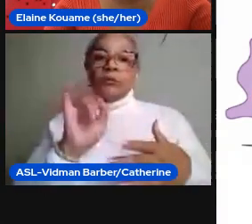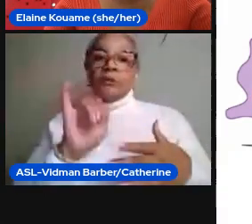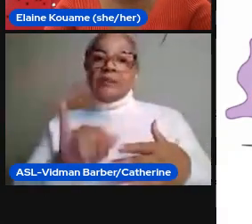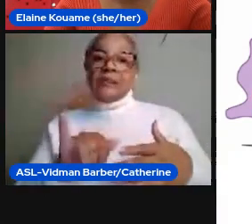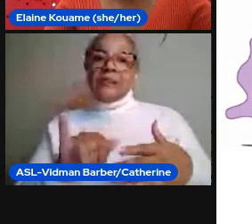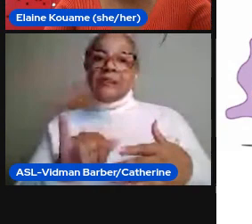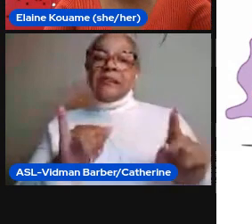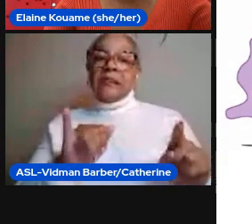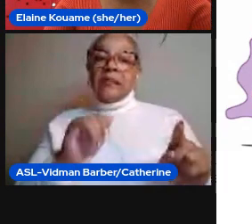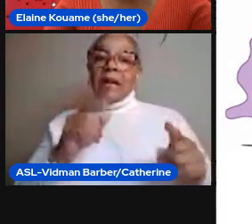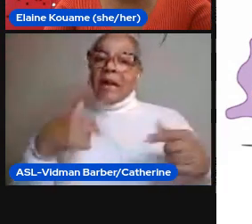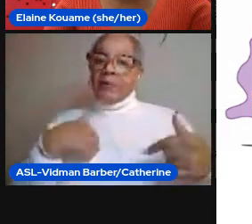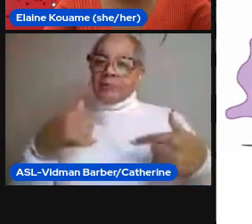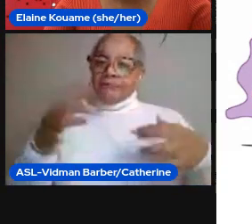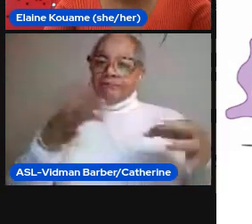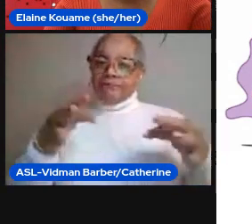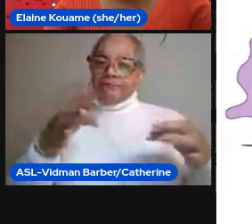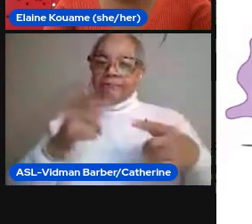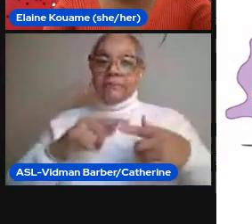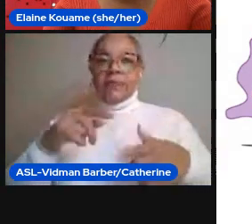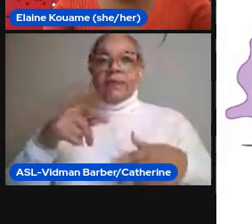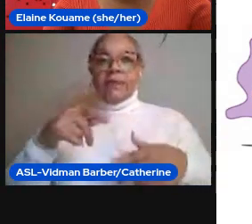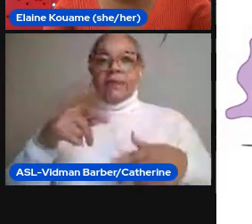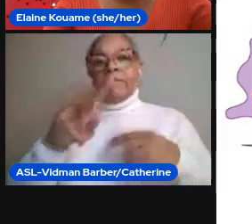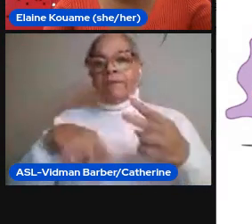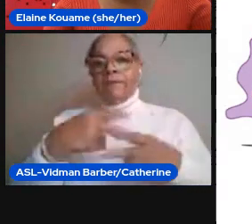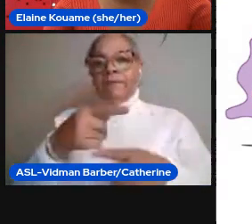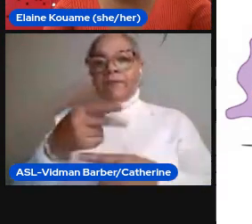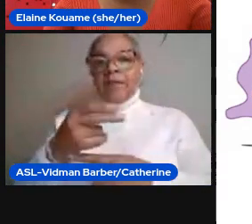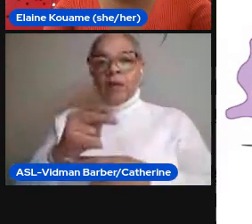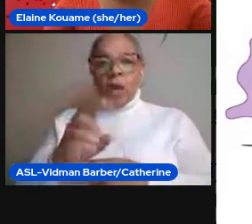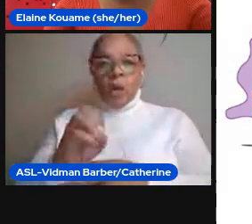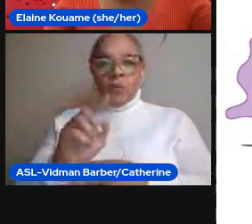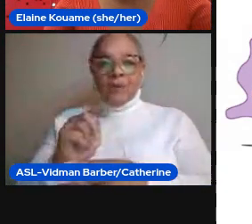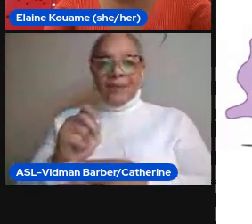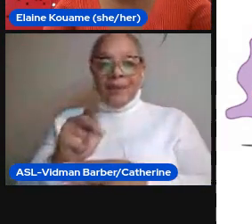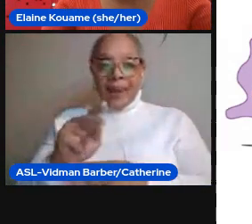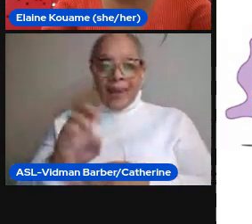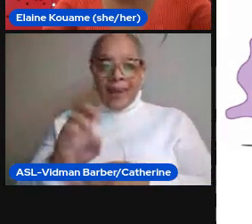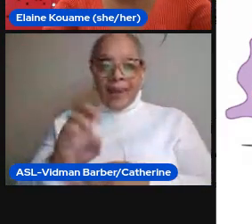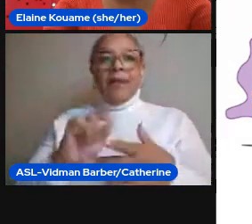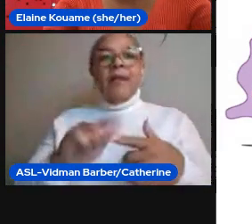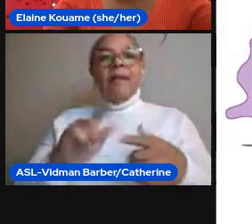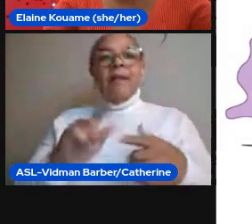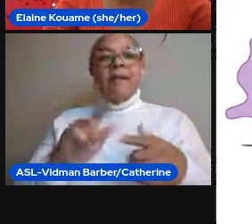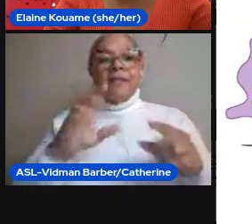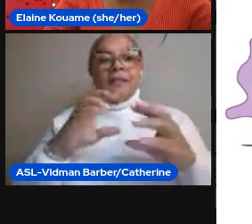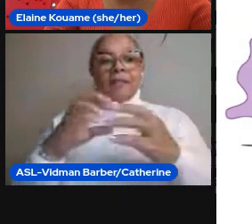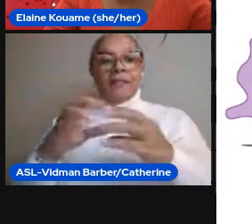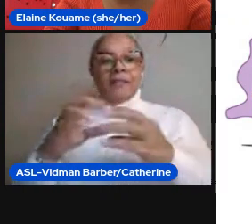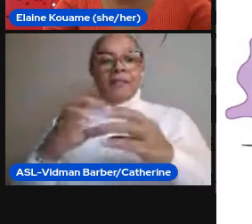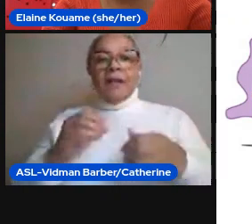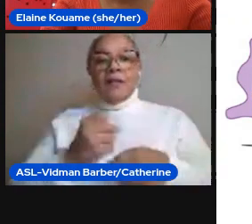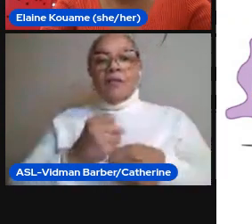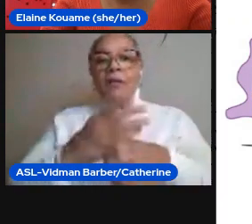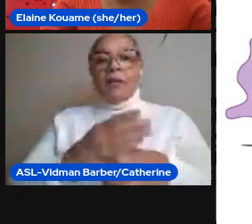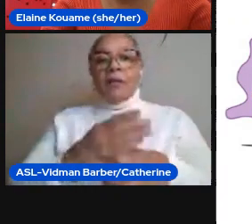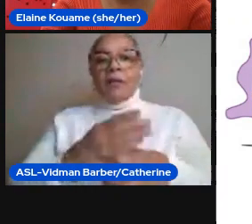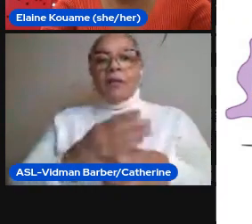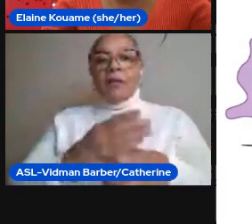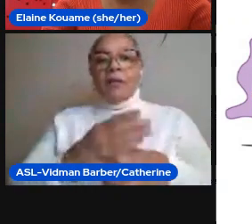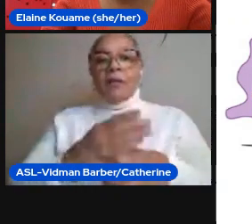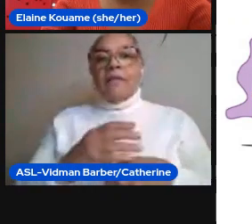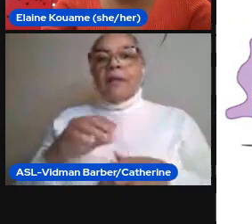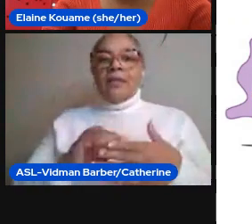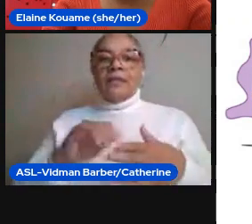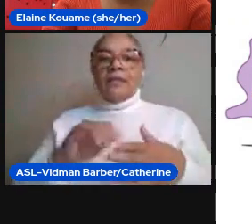explain this phenotype. We know from the literature that dendritic cells express this molecule called CLEC9A, and this